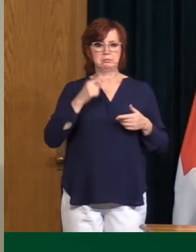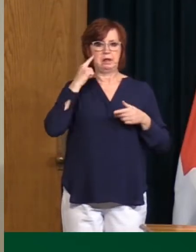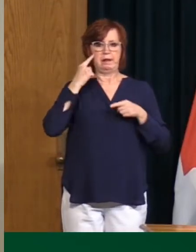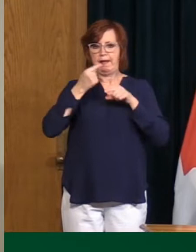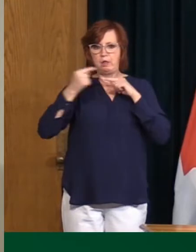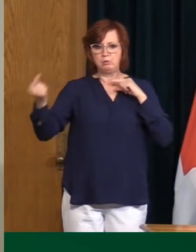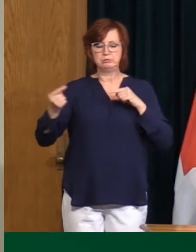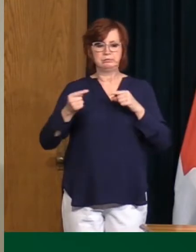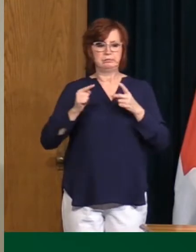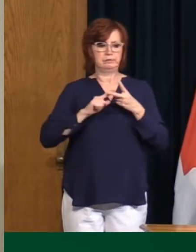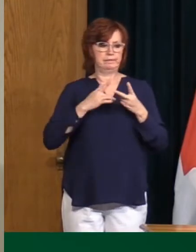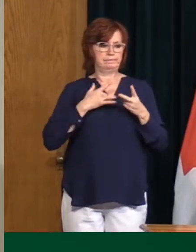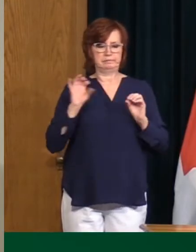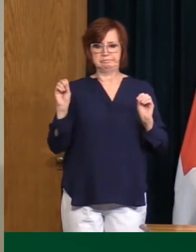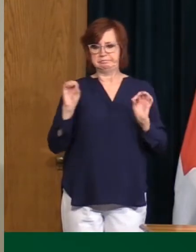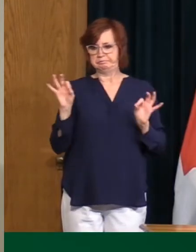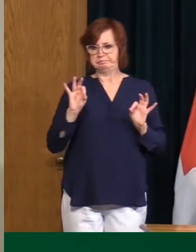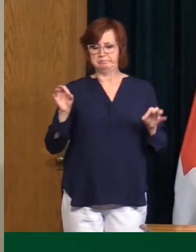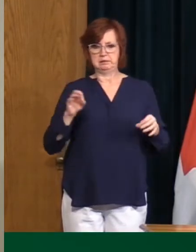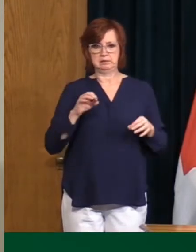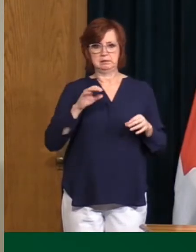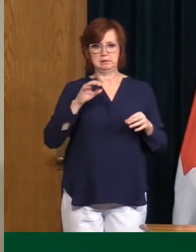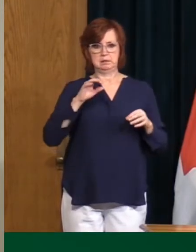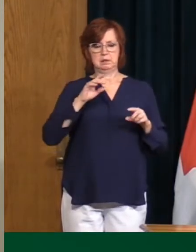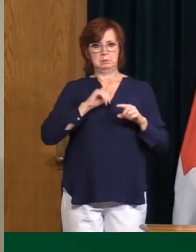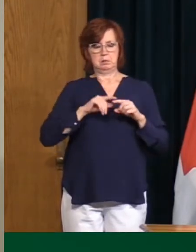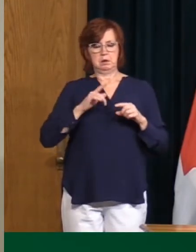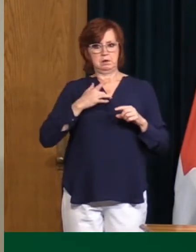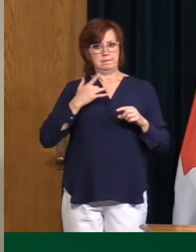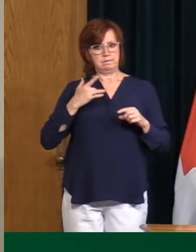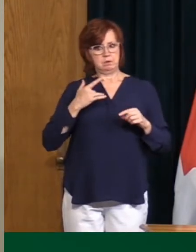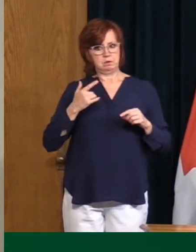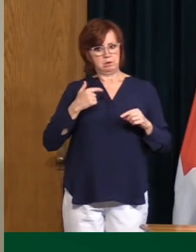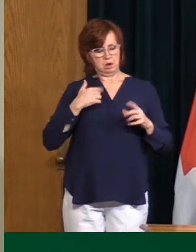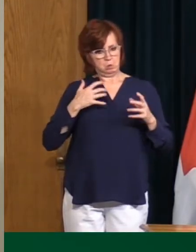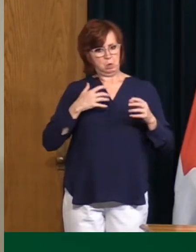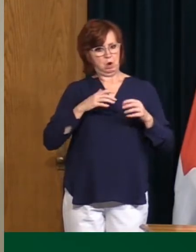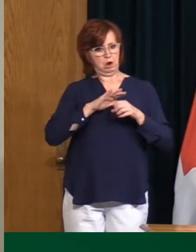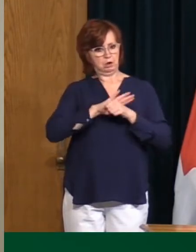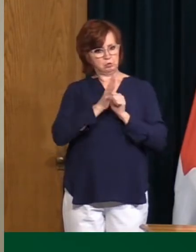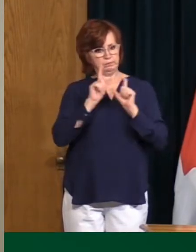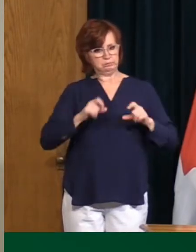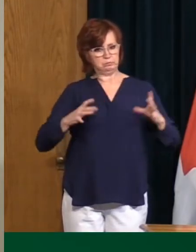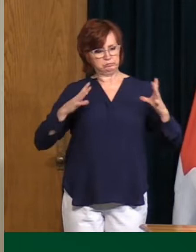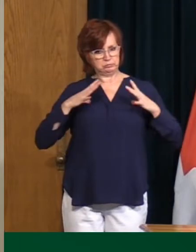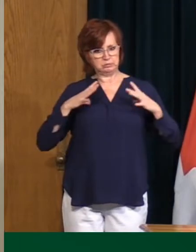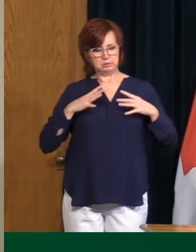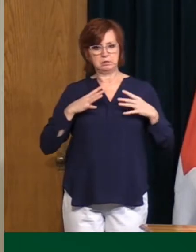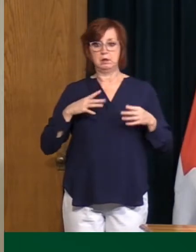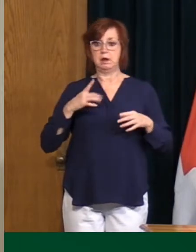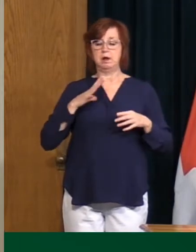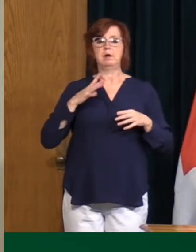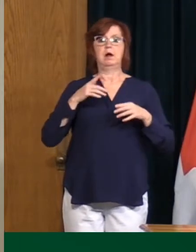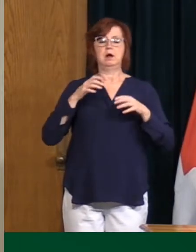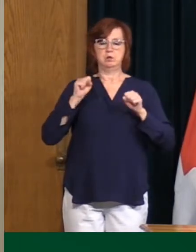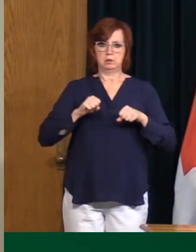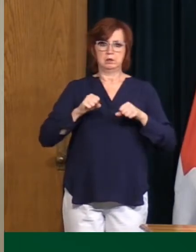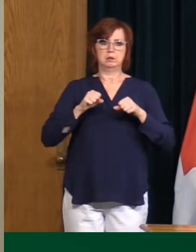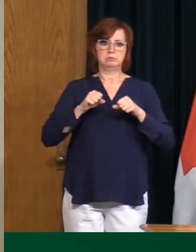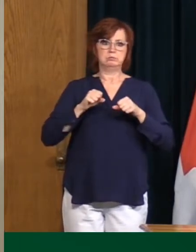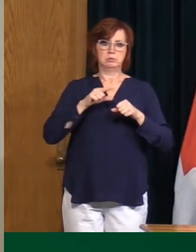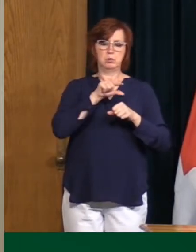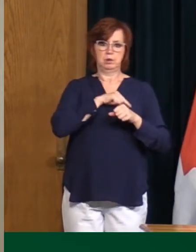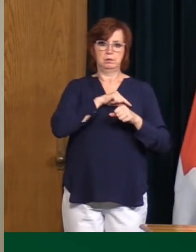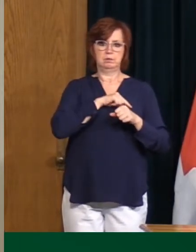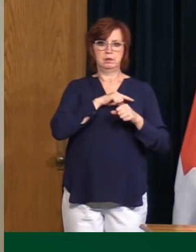you do choose to get tested, it will be easily available, and that will inform you about, do you have to take any additional precautions to